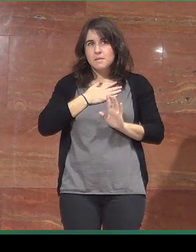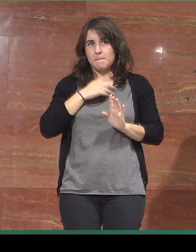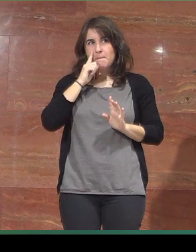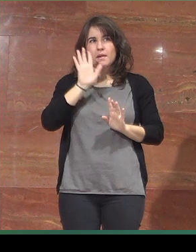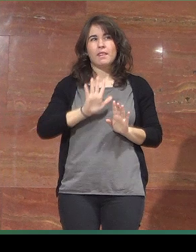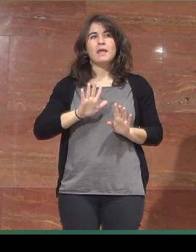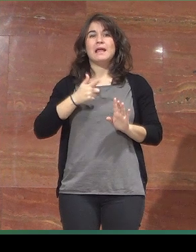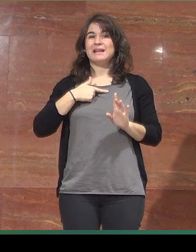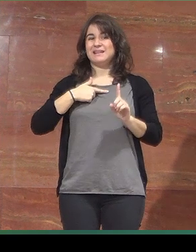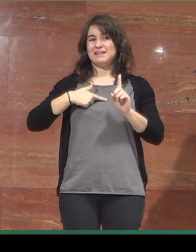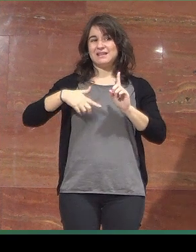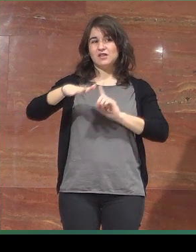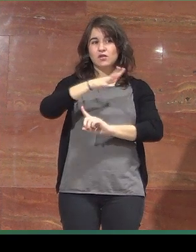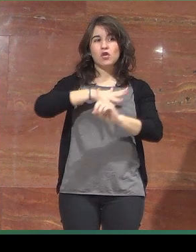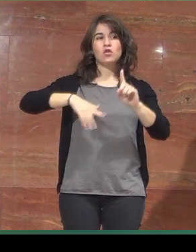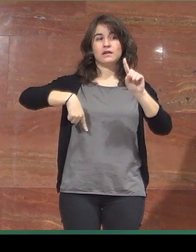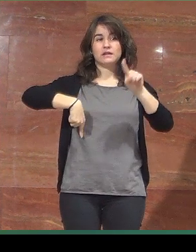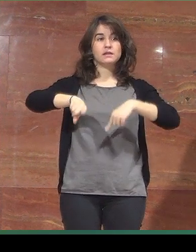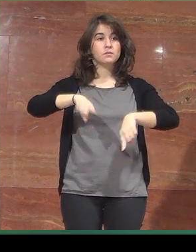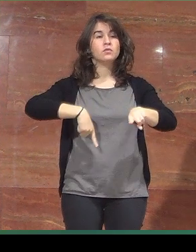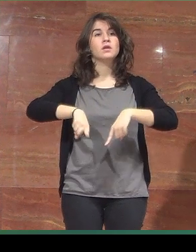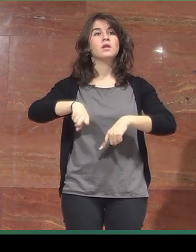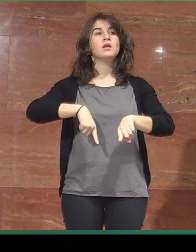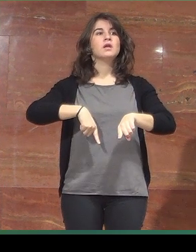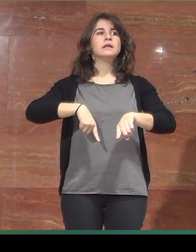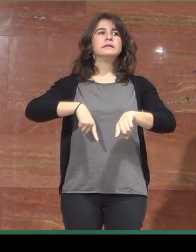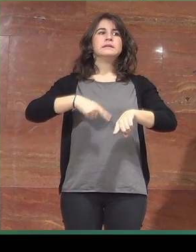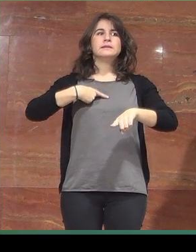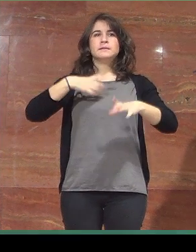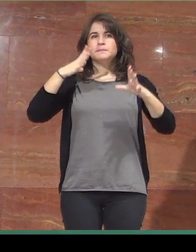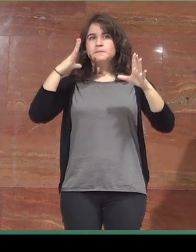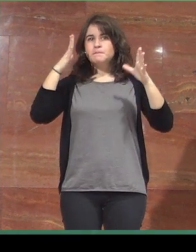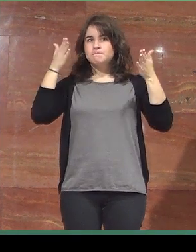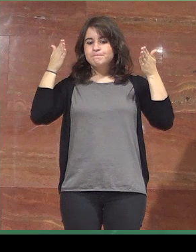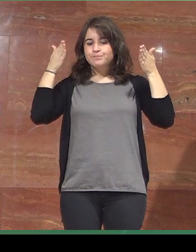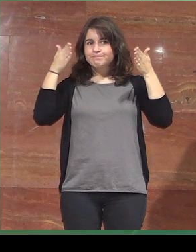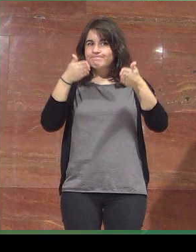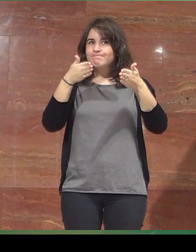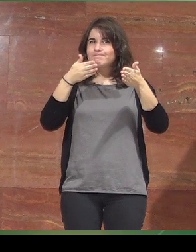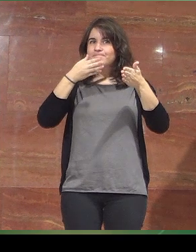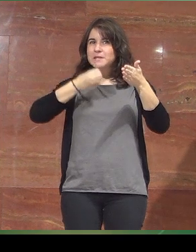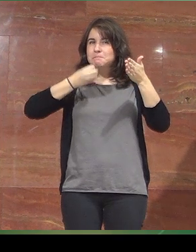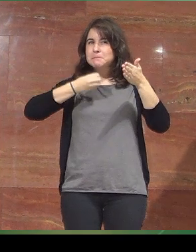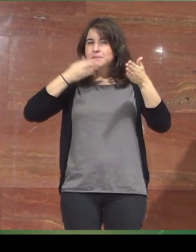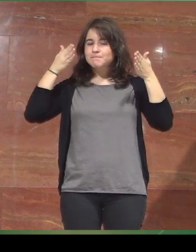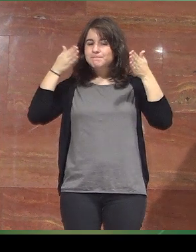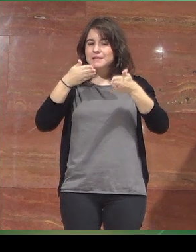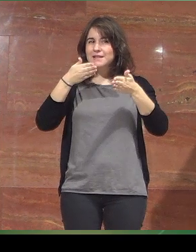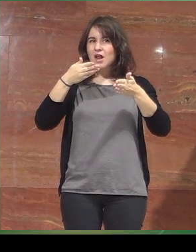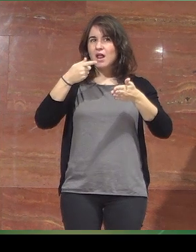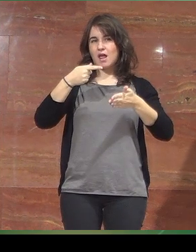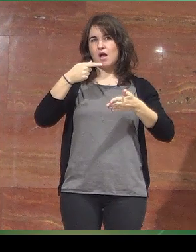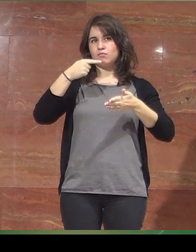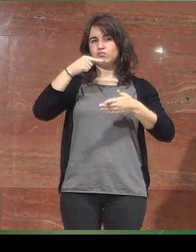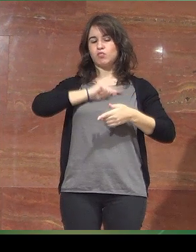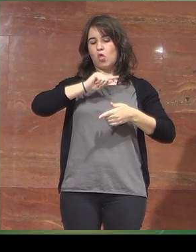paid to cognitive awareness. We see very often far too many signs, without priority, without that hierarchy I've talked